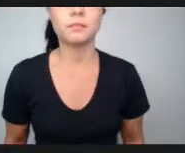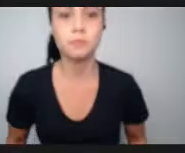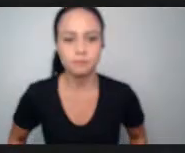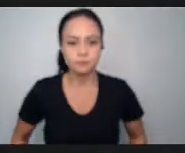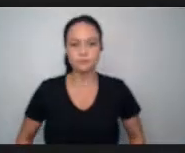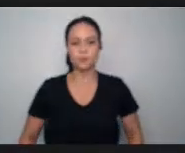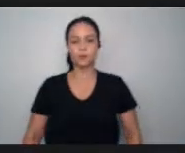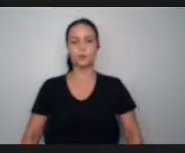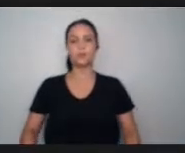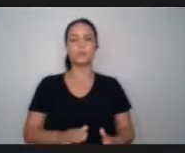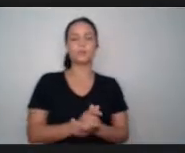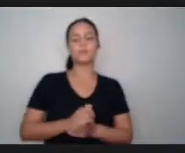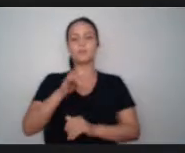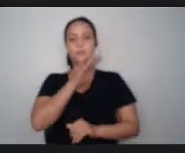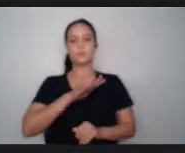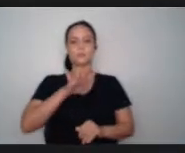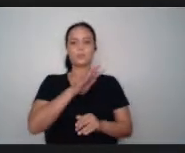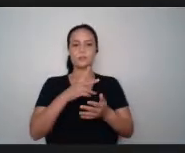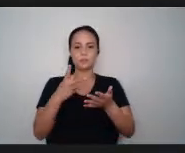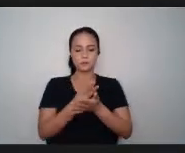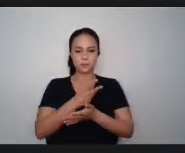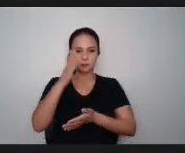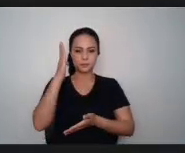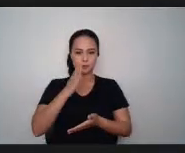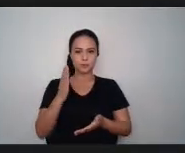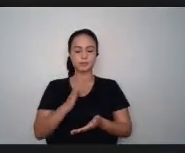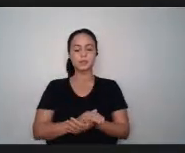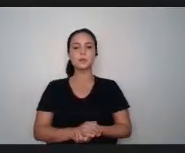In Brazil's case, as I said before,